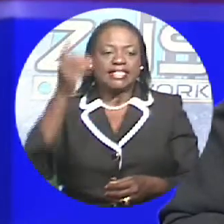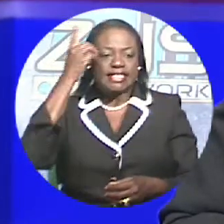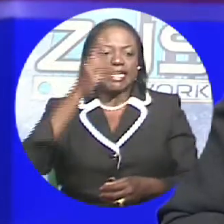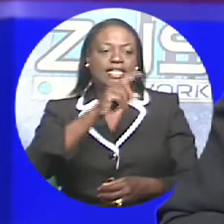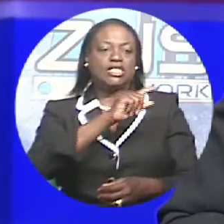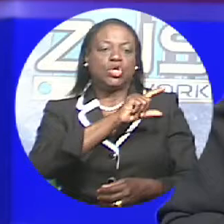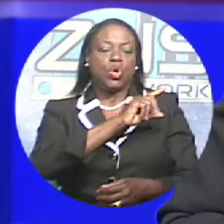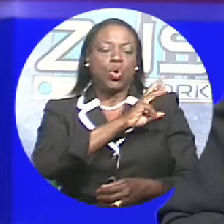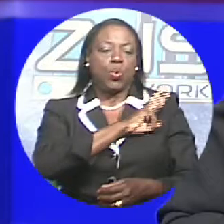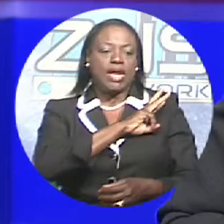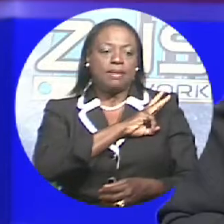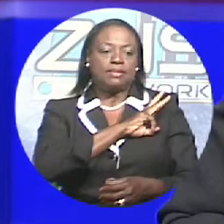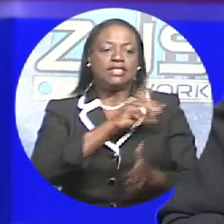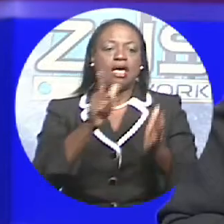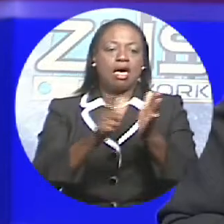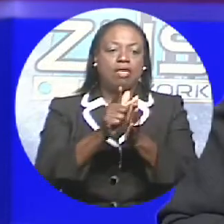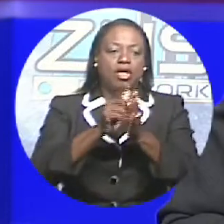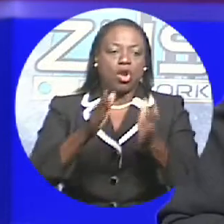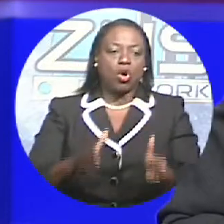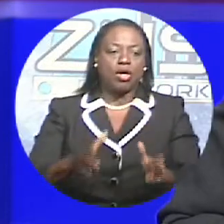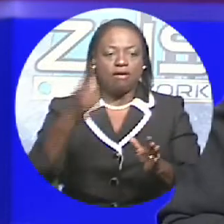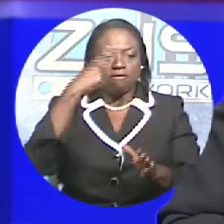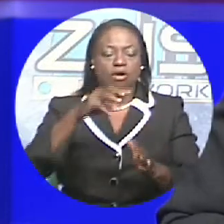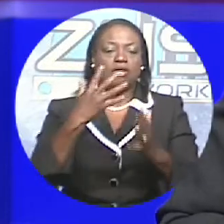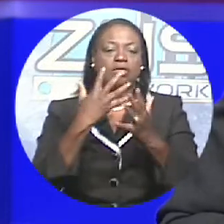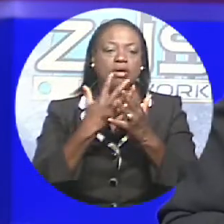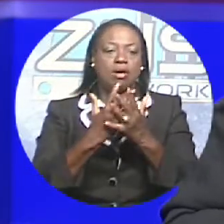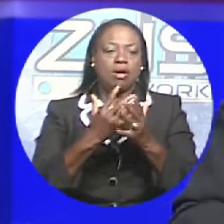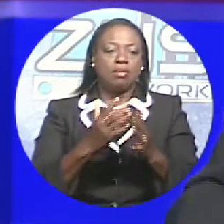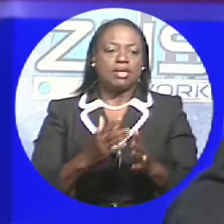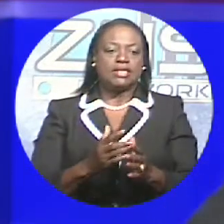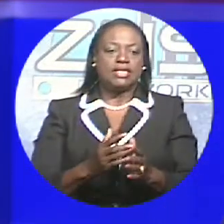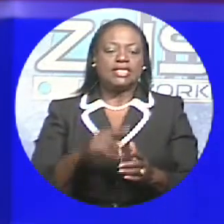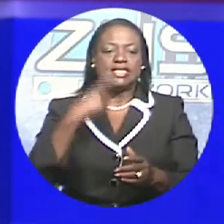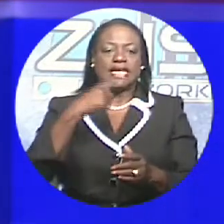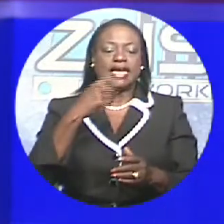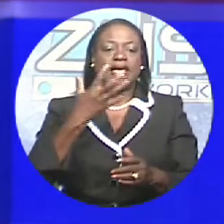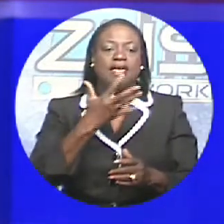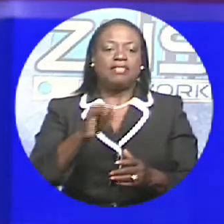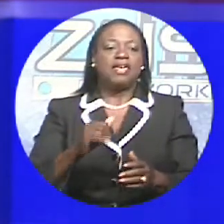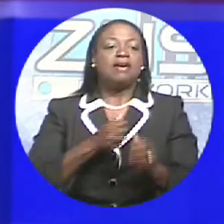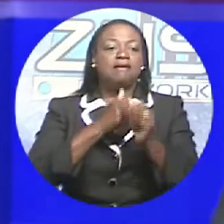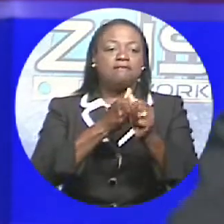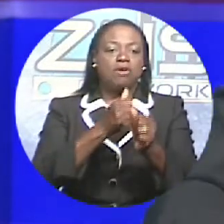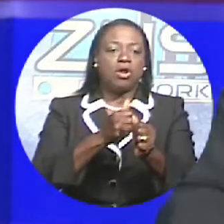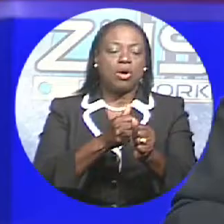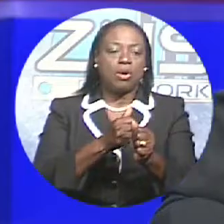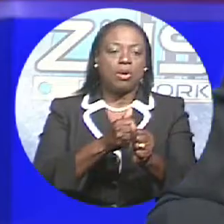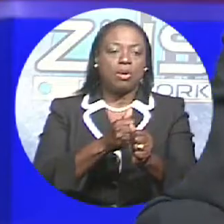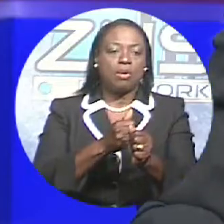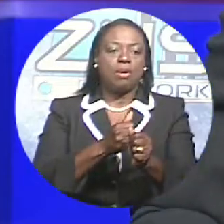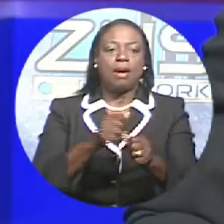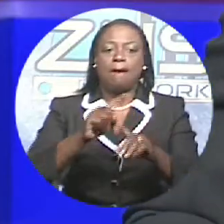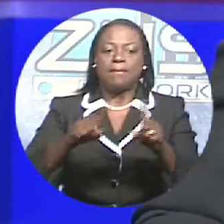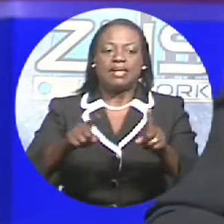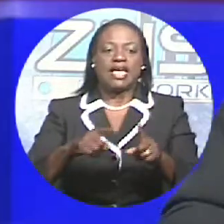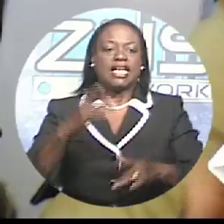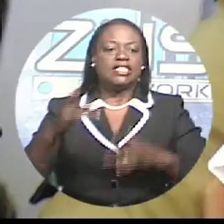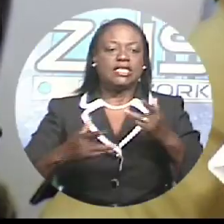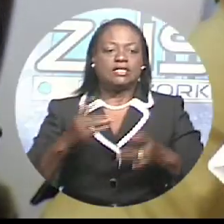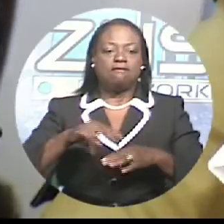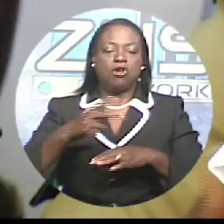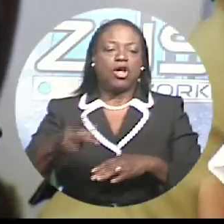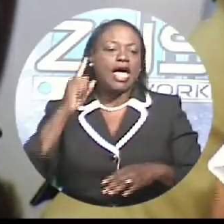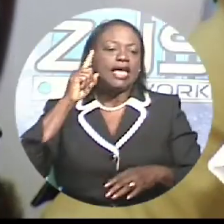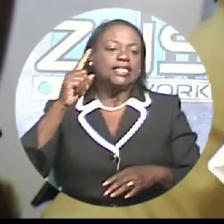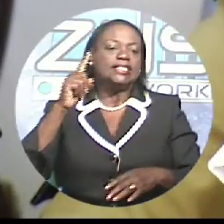Williams, says they've followed protocol, but their concerns have fallen on deaf ears. We have